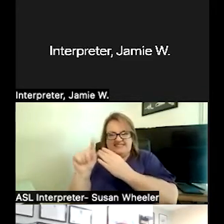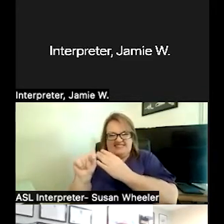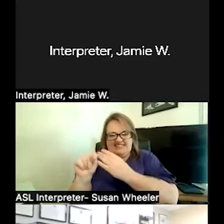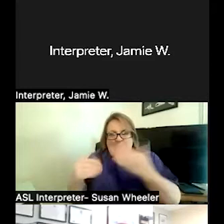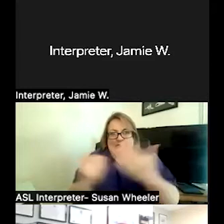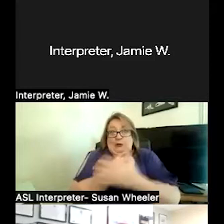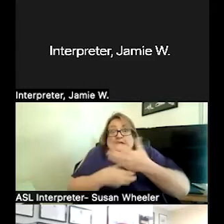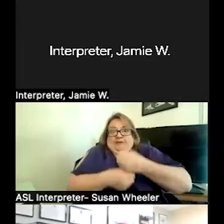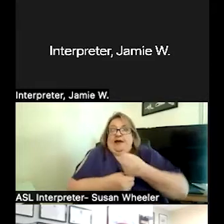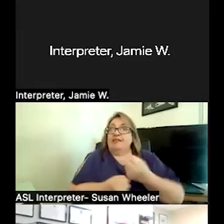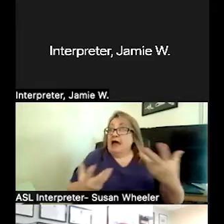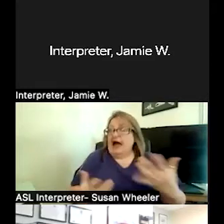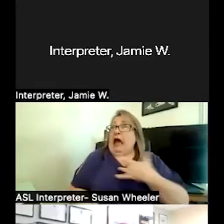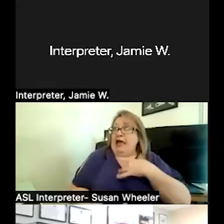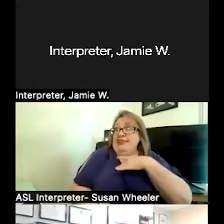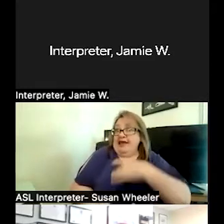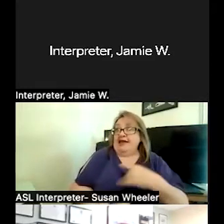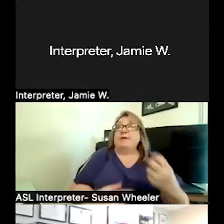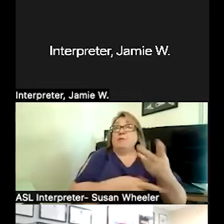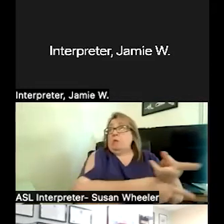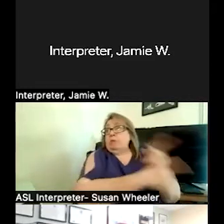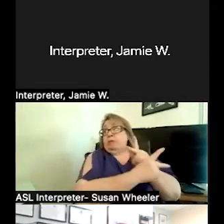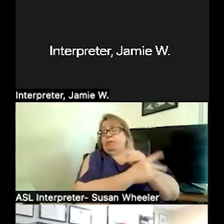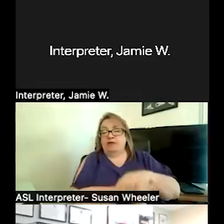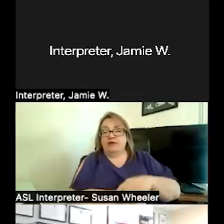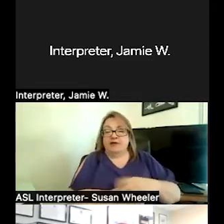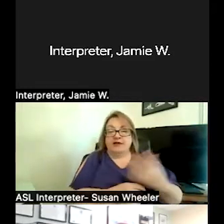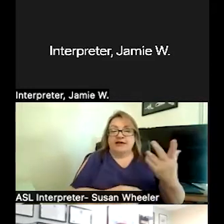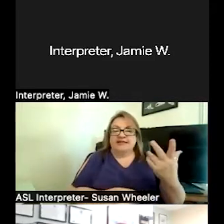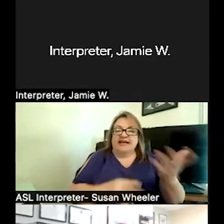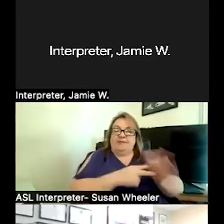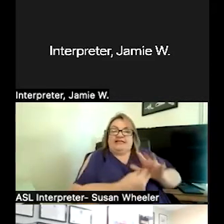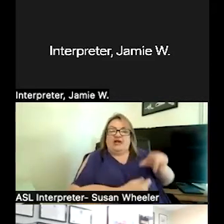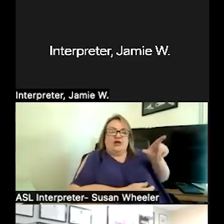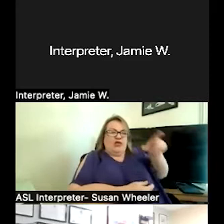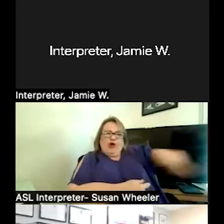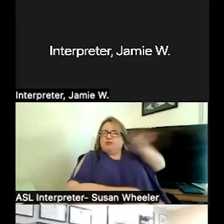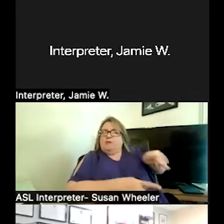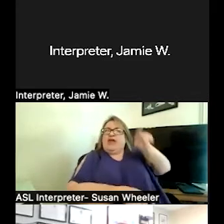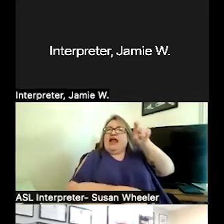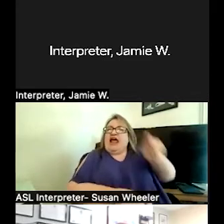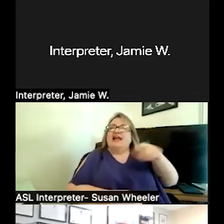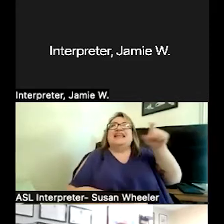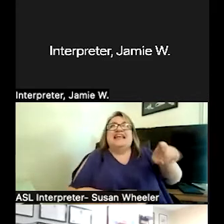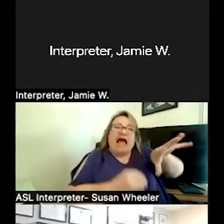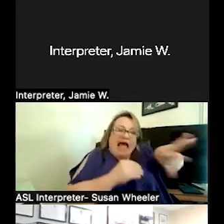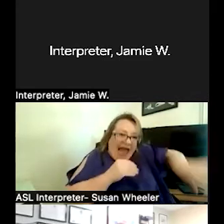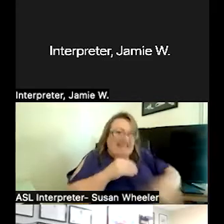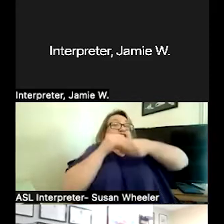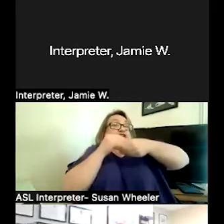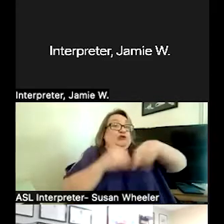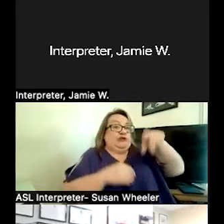are using now. And the reason for that is it defines the members who may need to have additional needs during or after